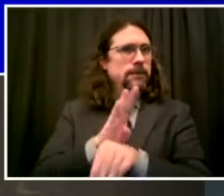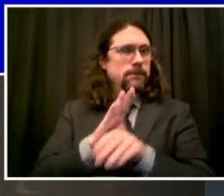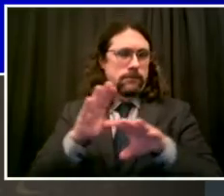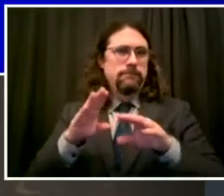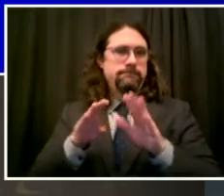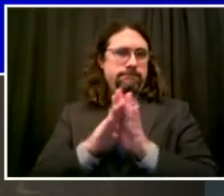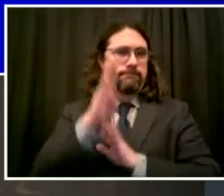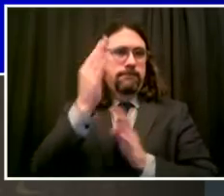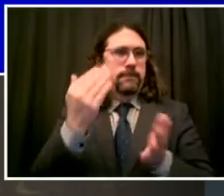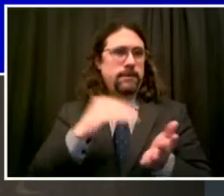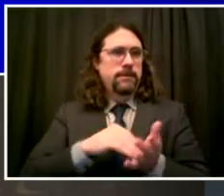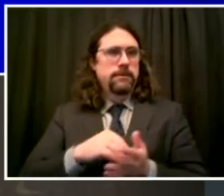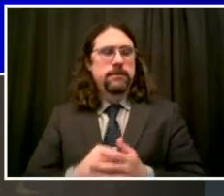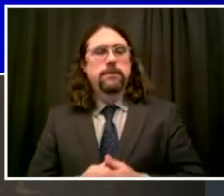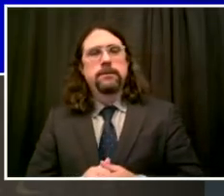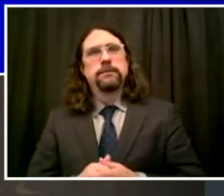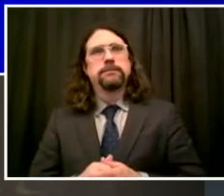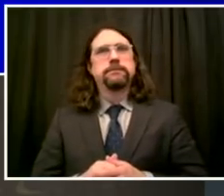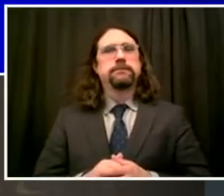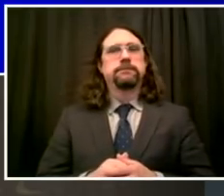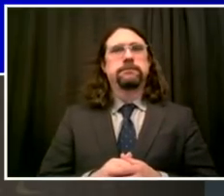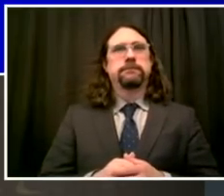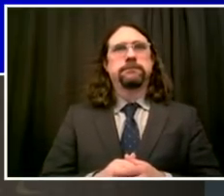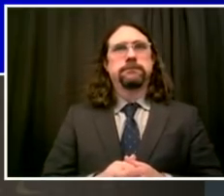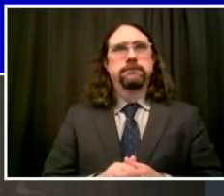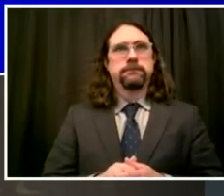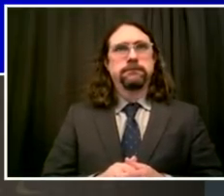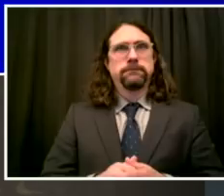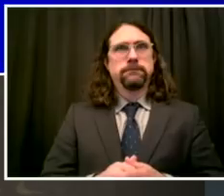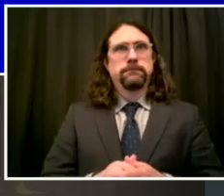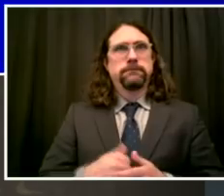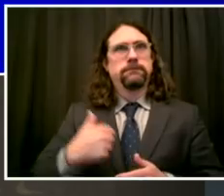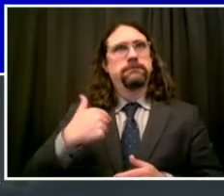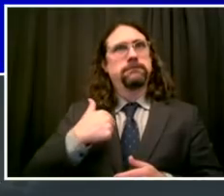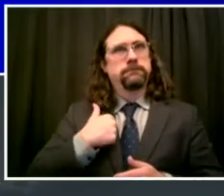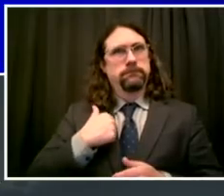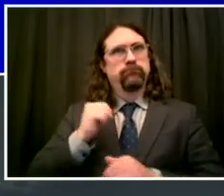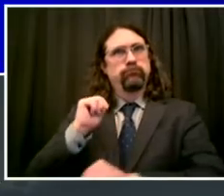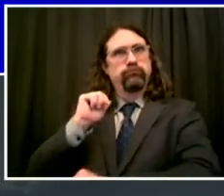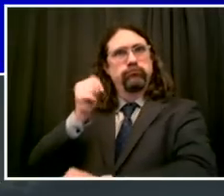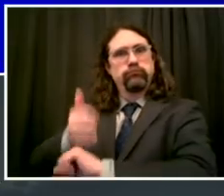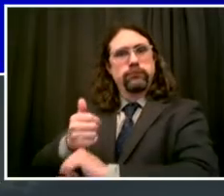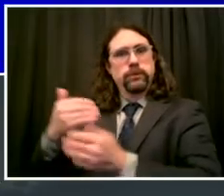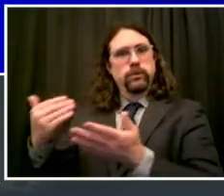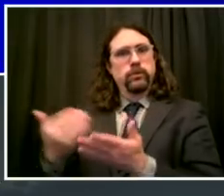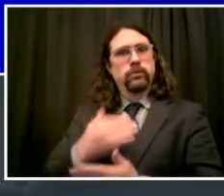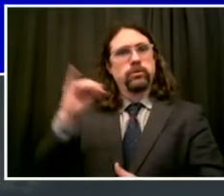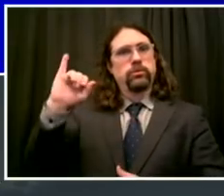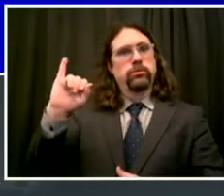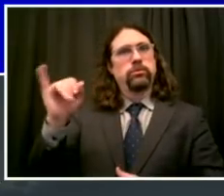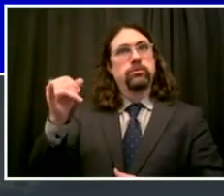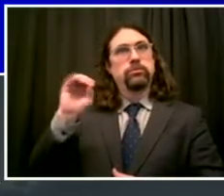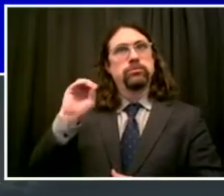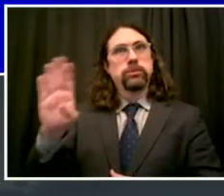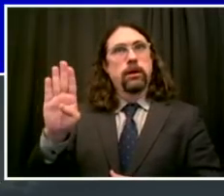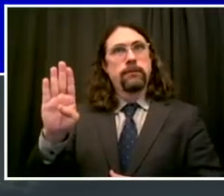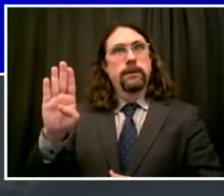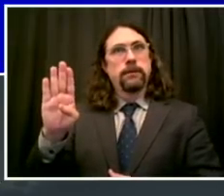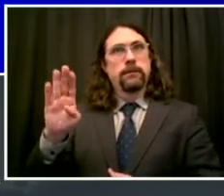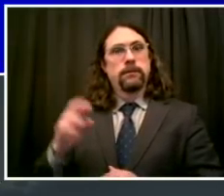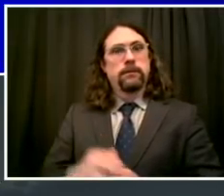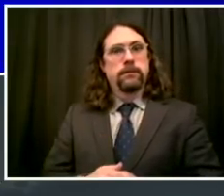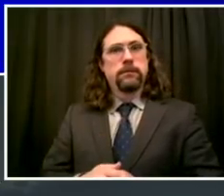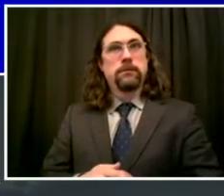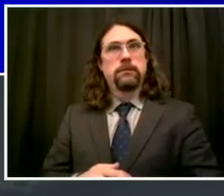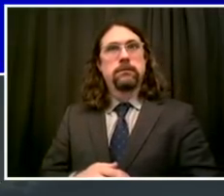am creating a new position as Senior Advisor for Small Business related to the